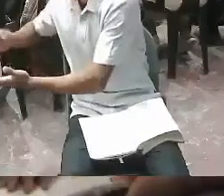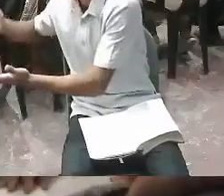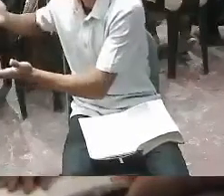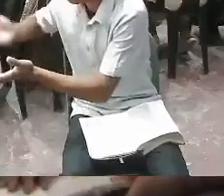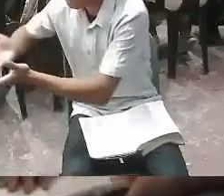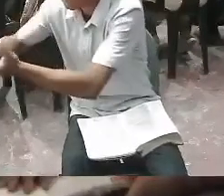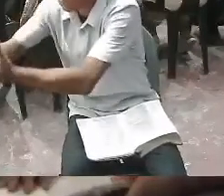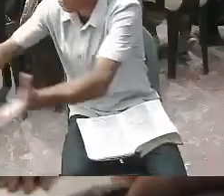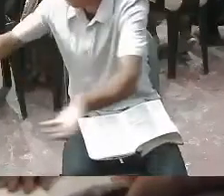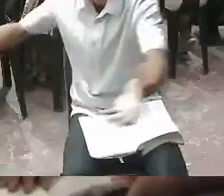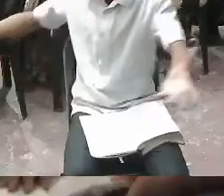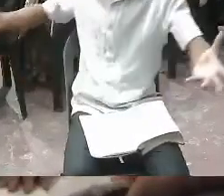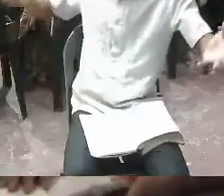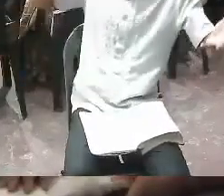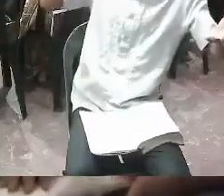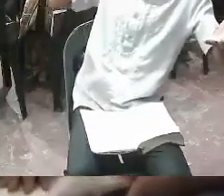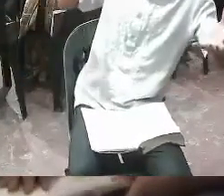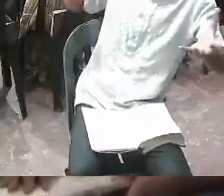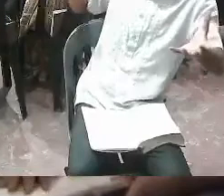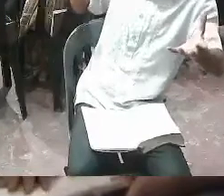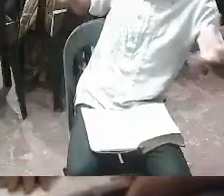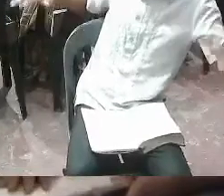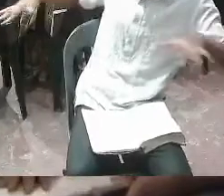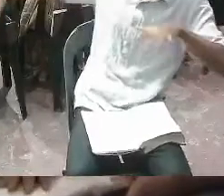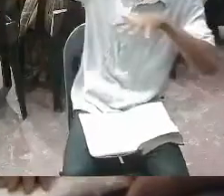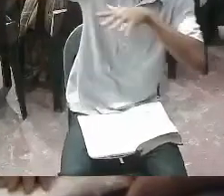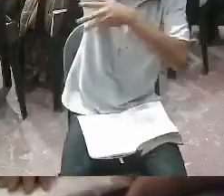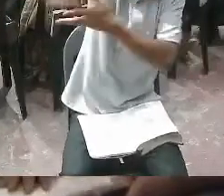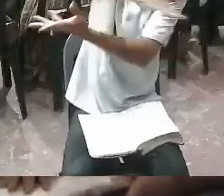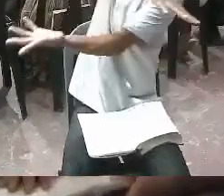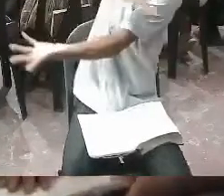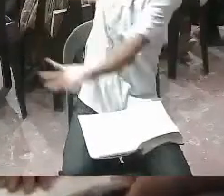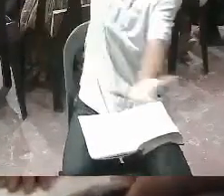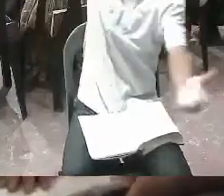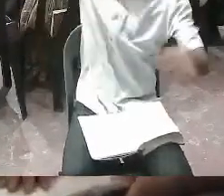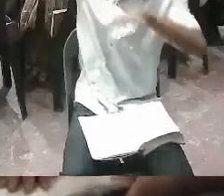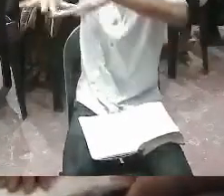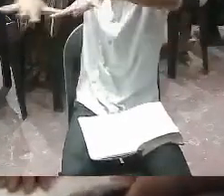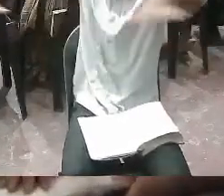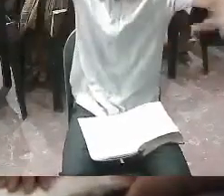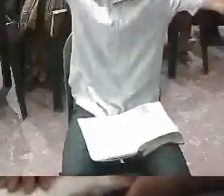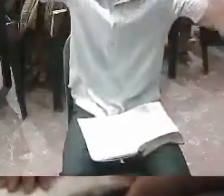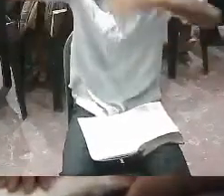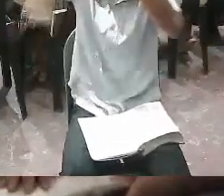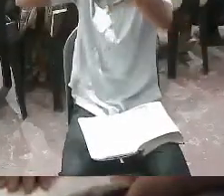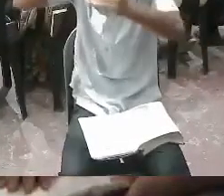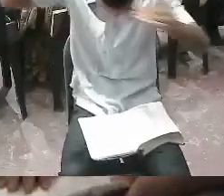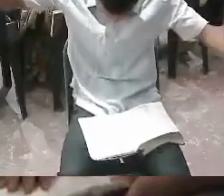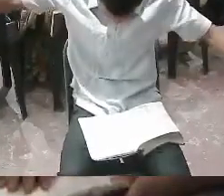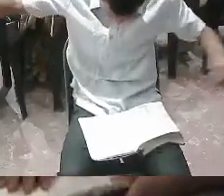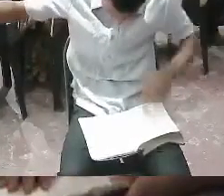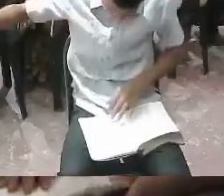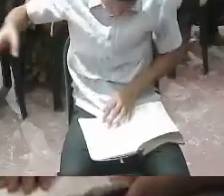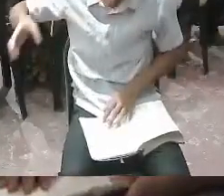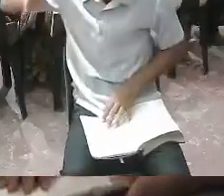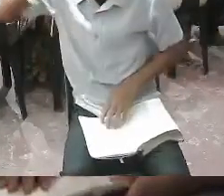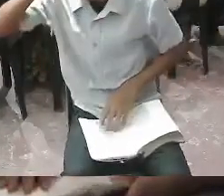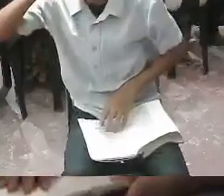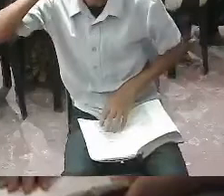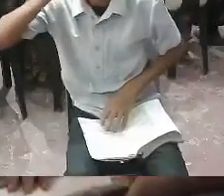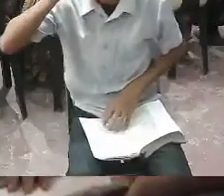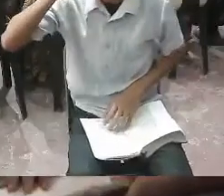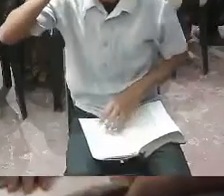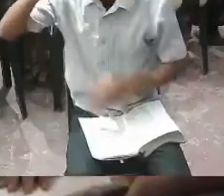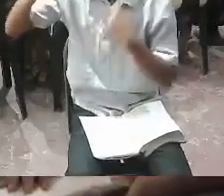down from God out of heaven, prepared as a bride adorned for her husband. I heard a great voice out of